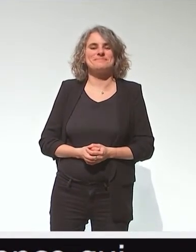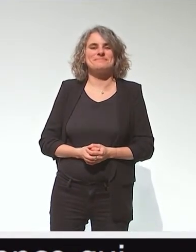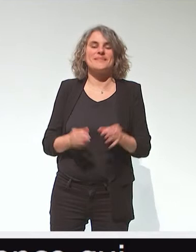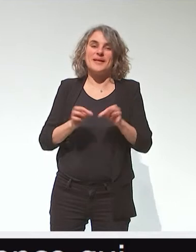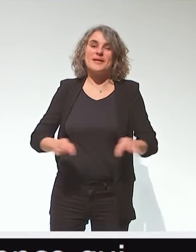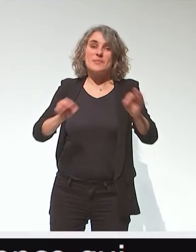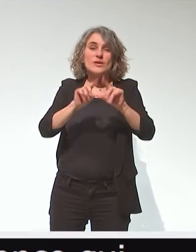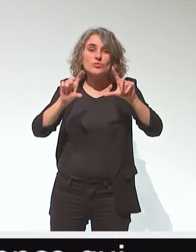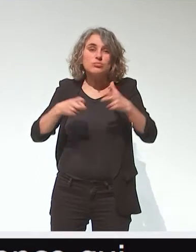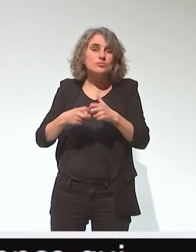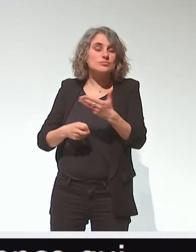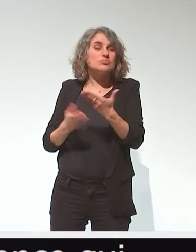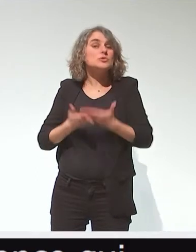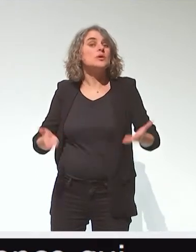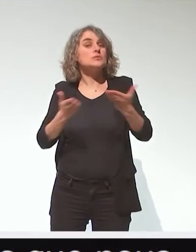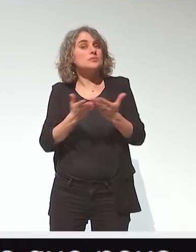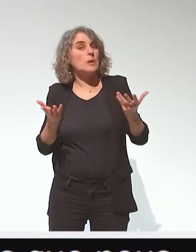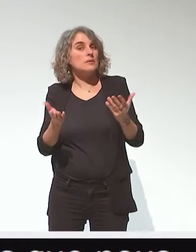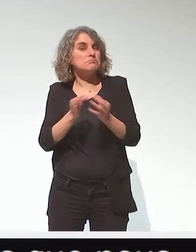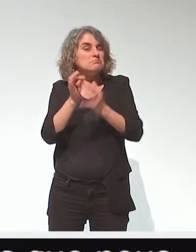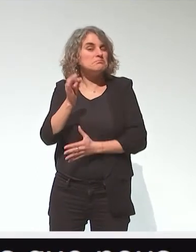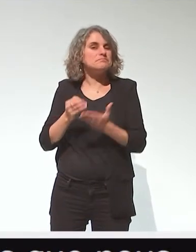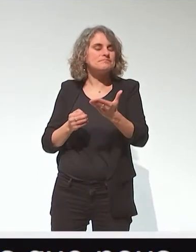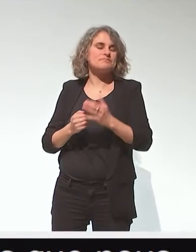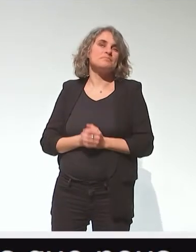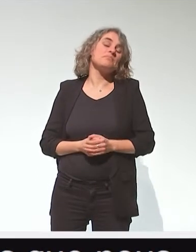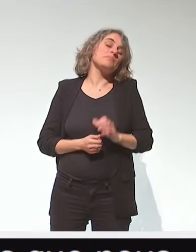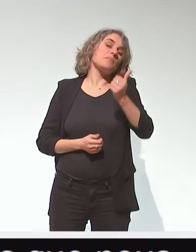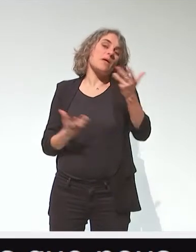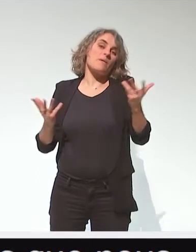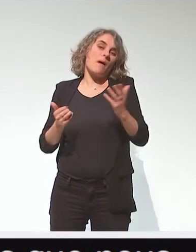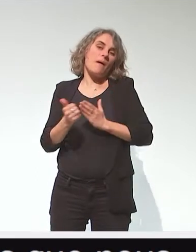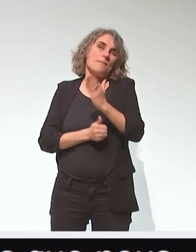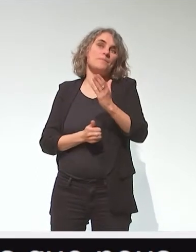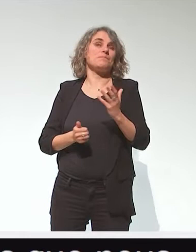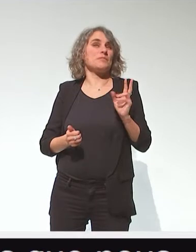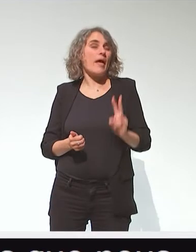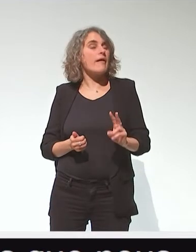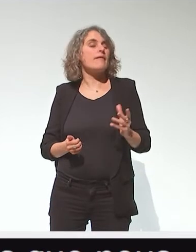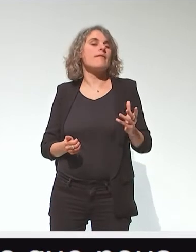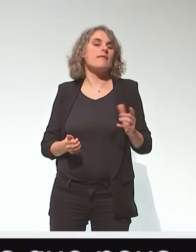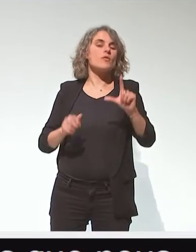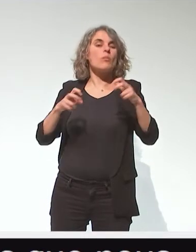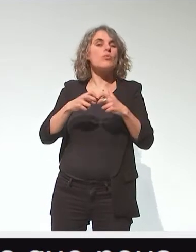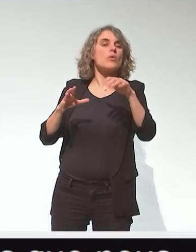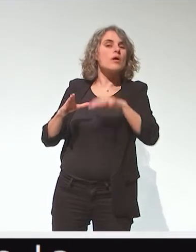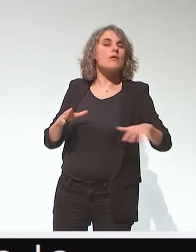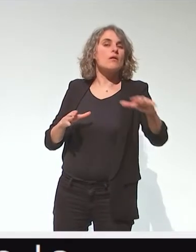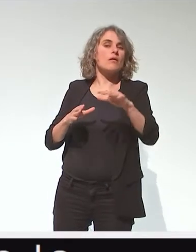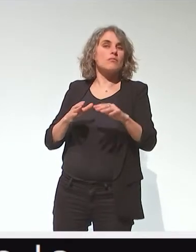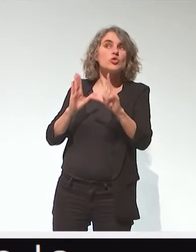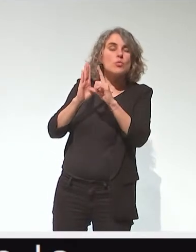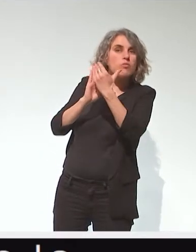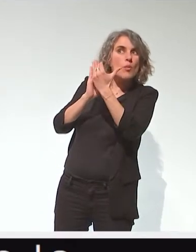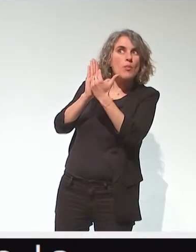All right then, how do things stand in Luxembourg? Well, I suppose at first blush, Luxembourg has a